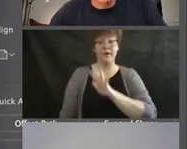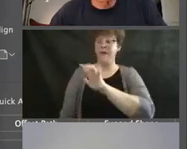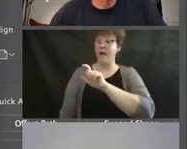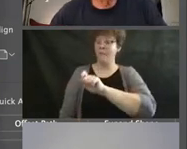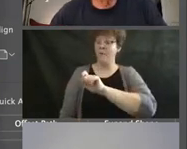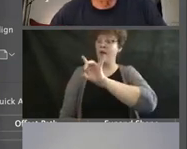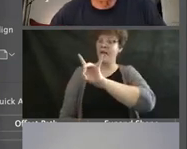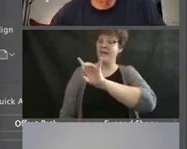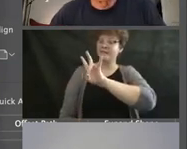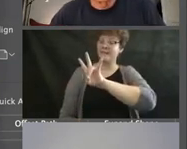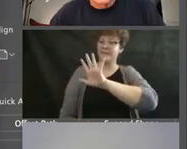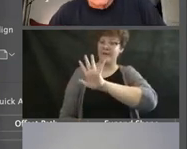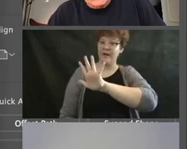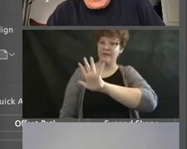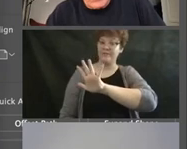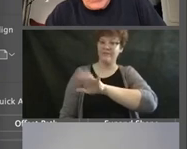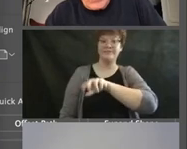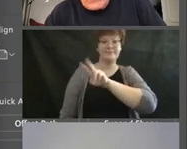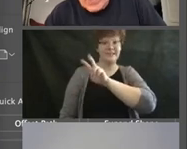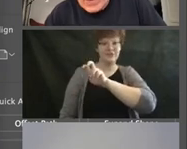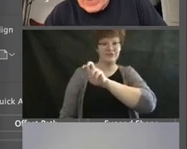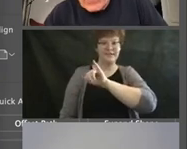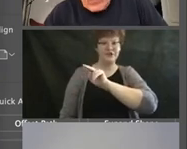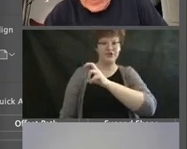5.875 inches. So